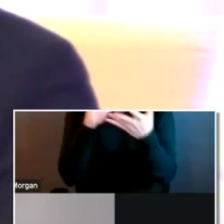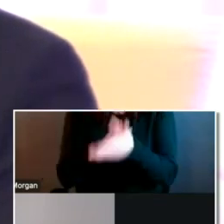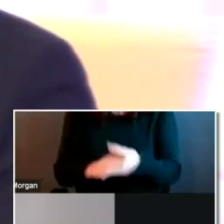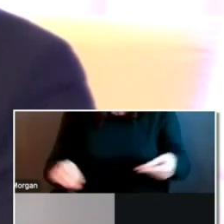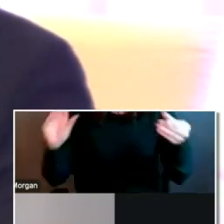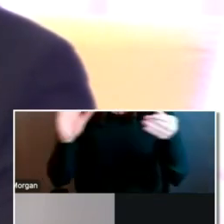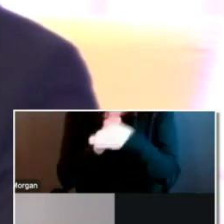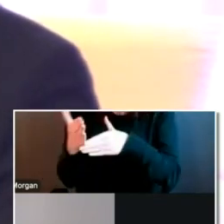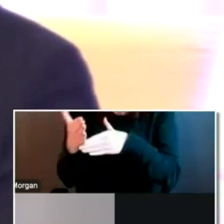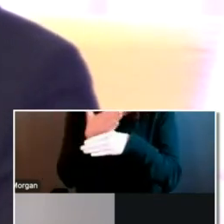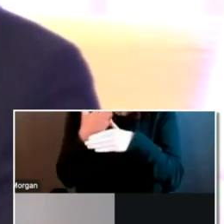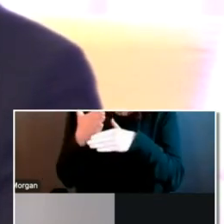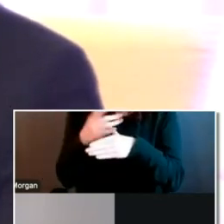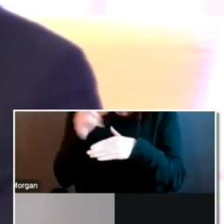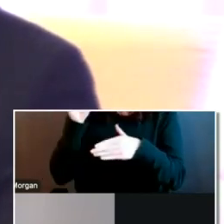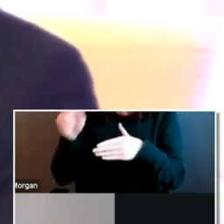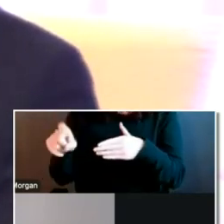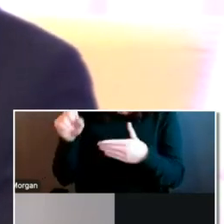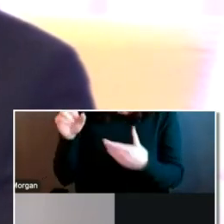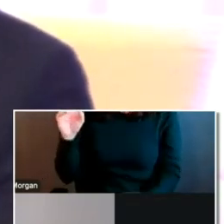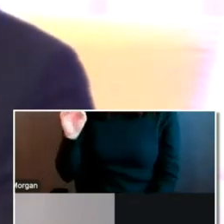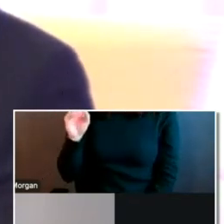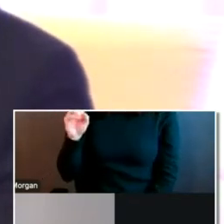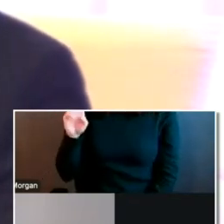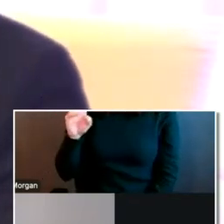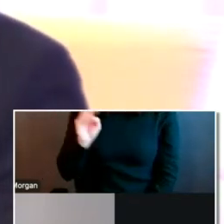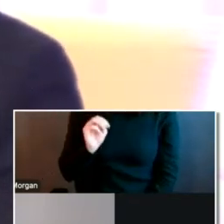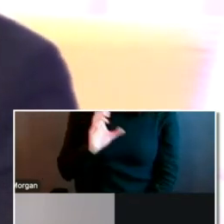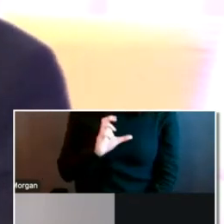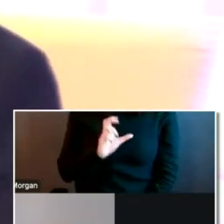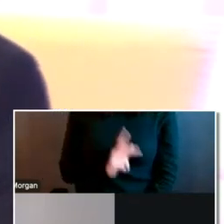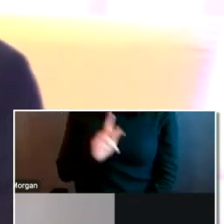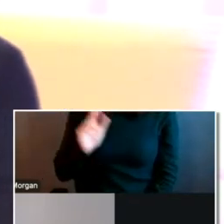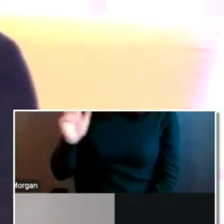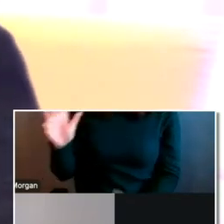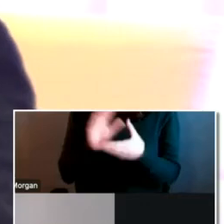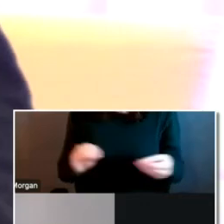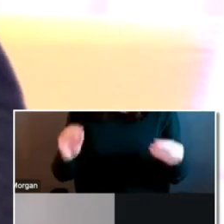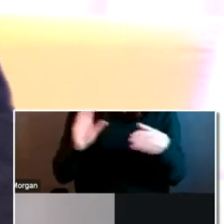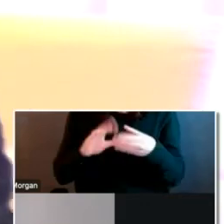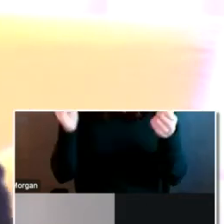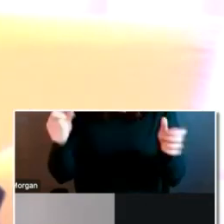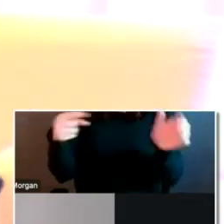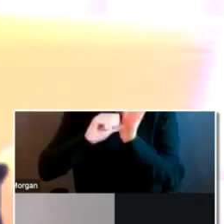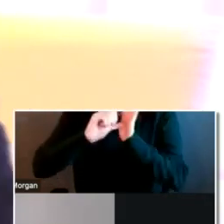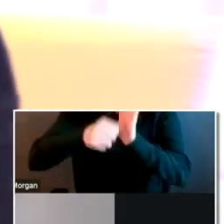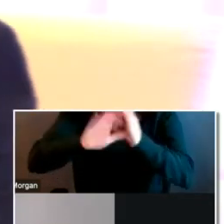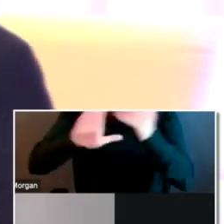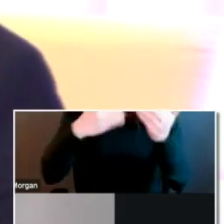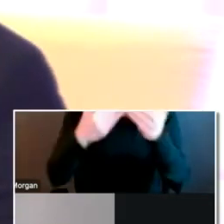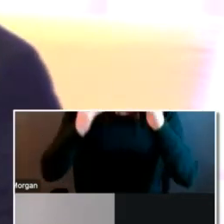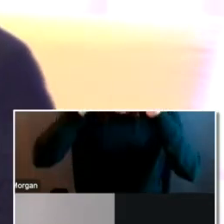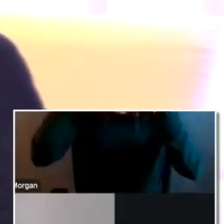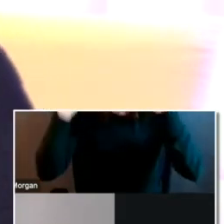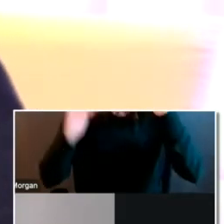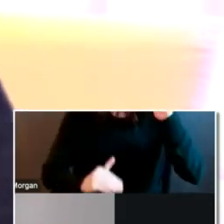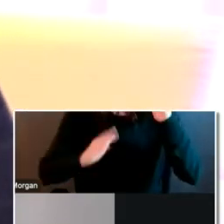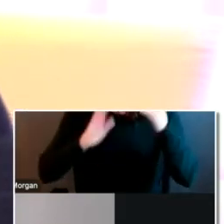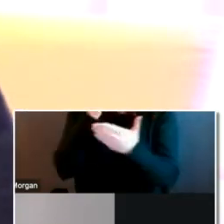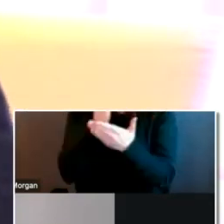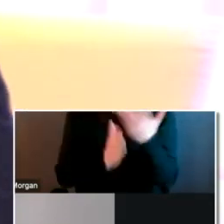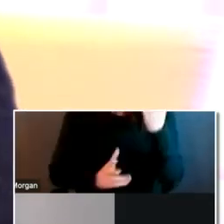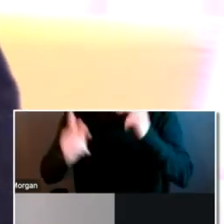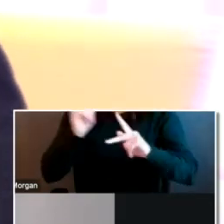the case that Dr. King so eloquently tried to make, which was that all of those injustices that some face